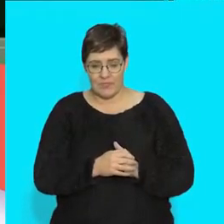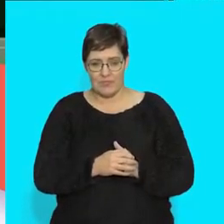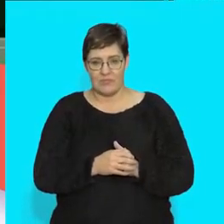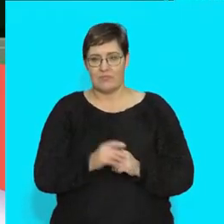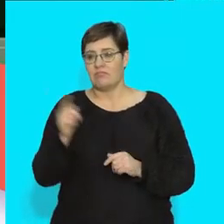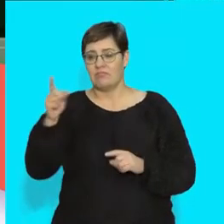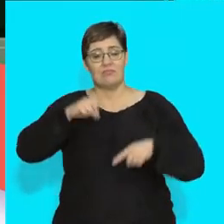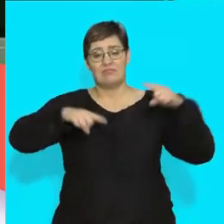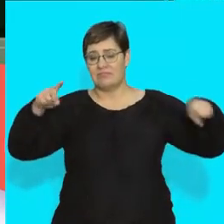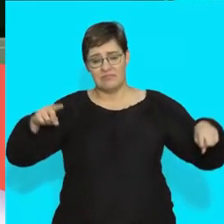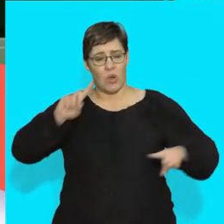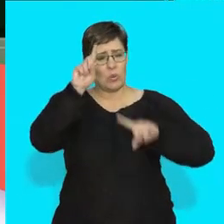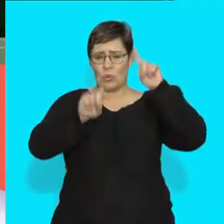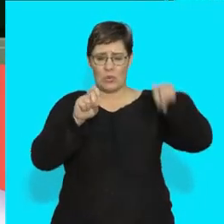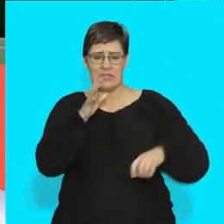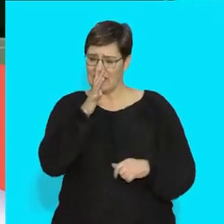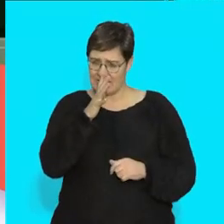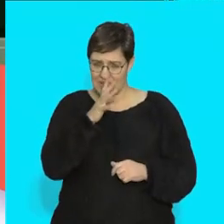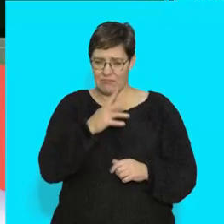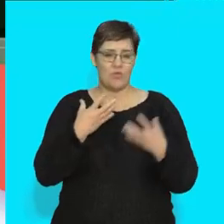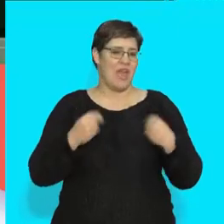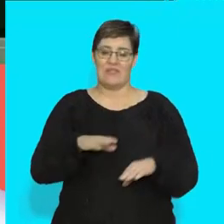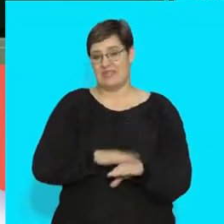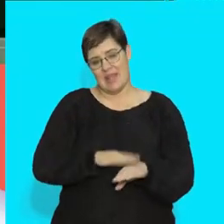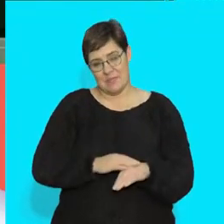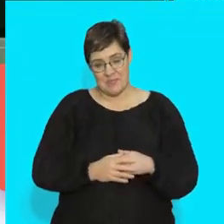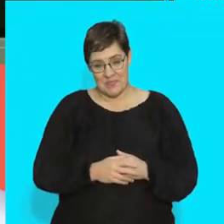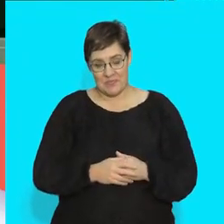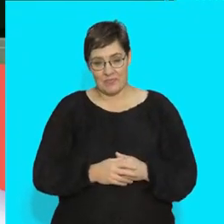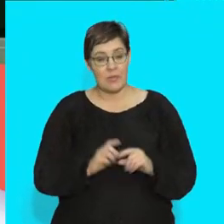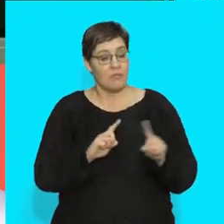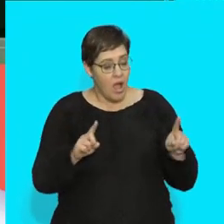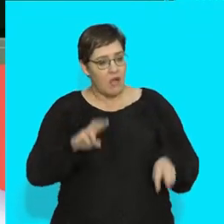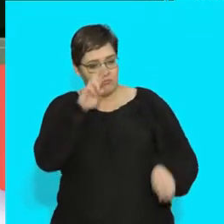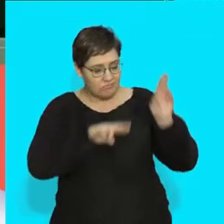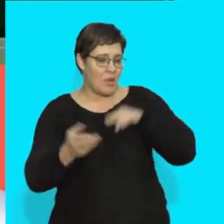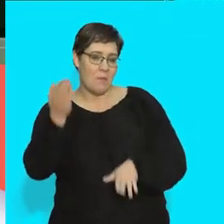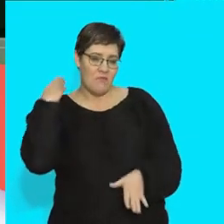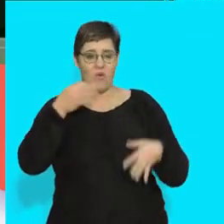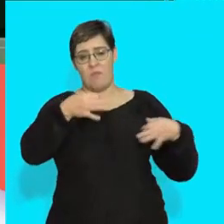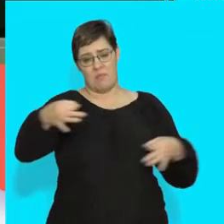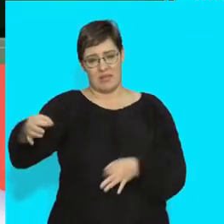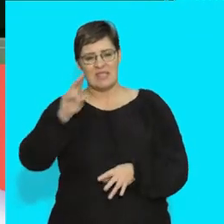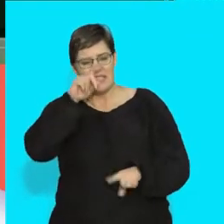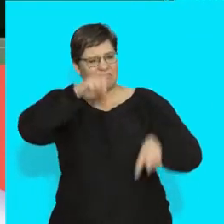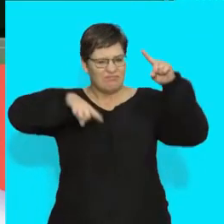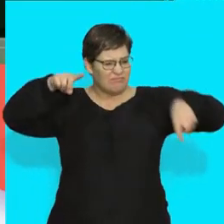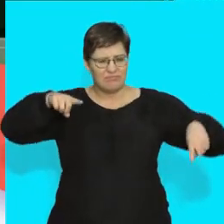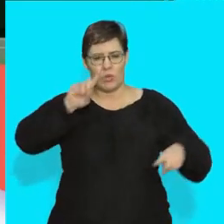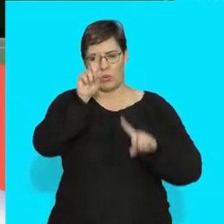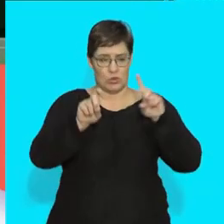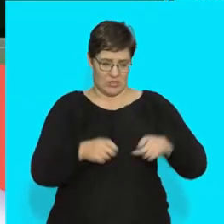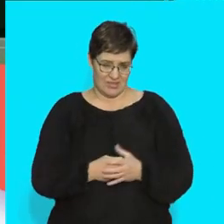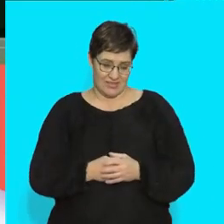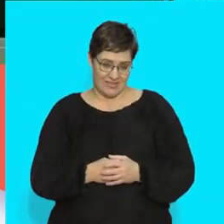Guys, there's different lots of kind of questions on this. We're not going to have time for it. But go through past papers, see the different questions.